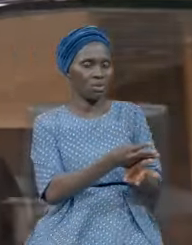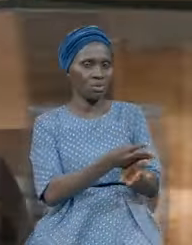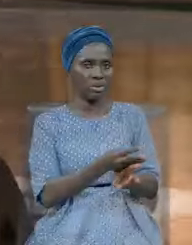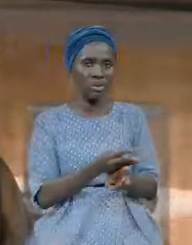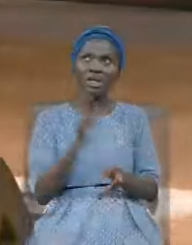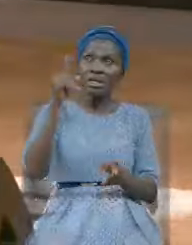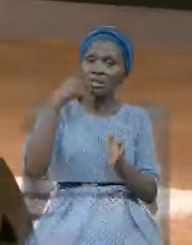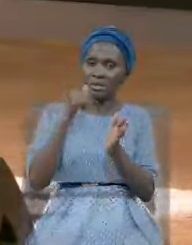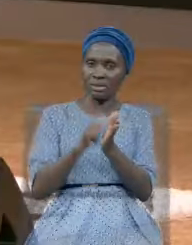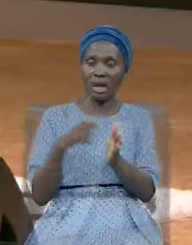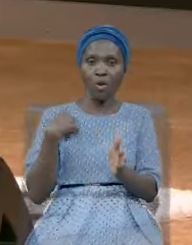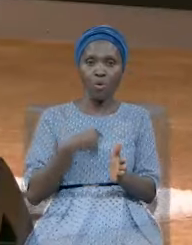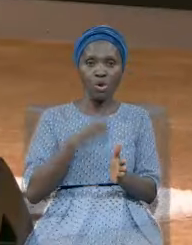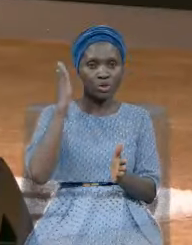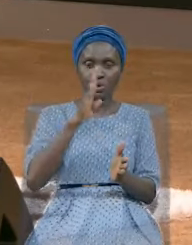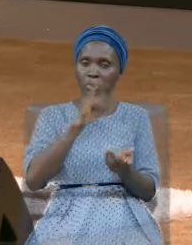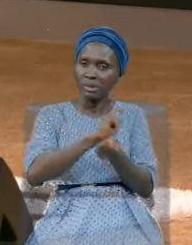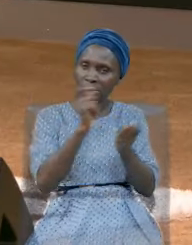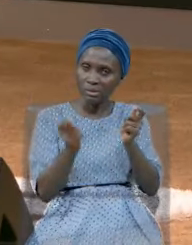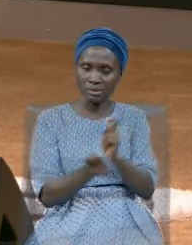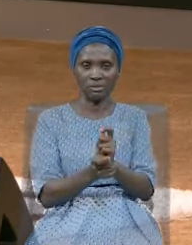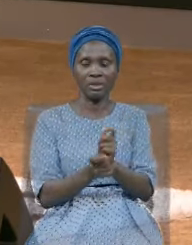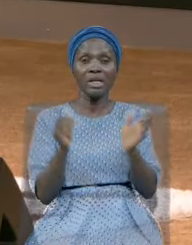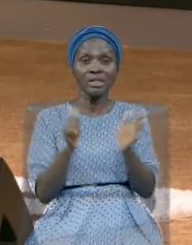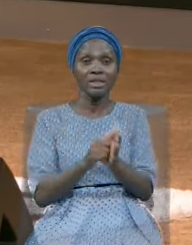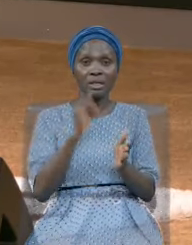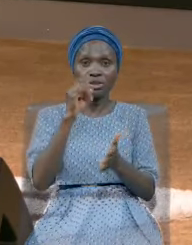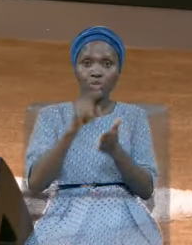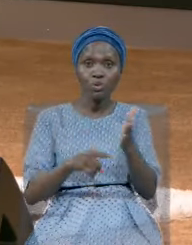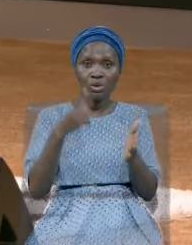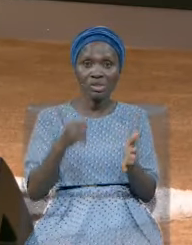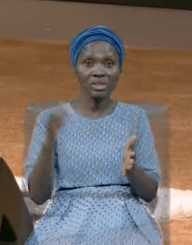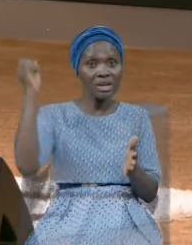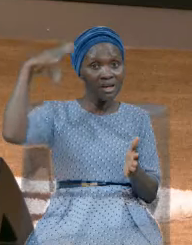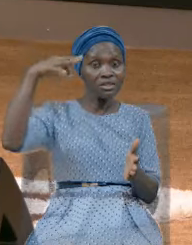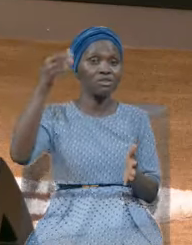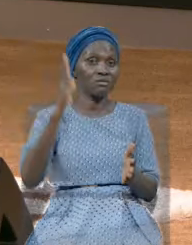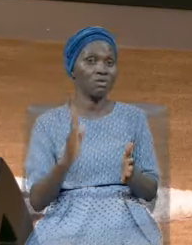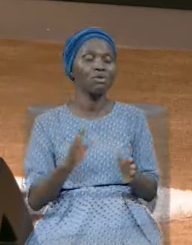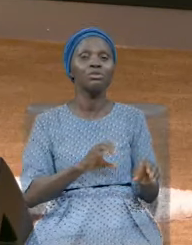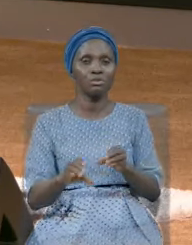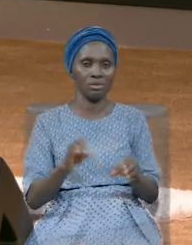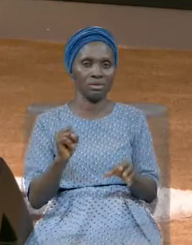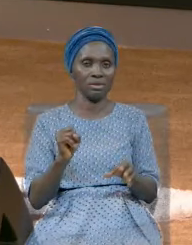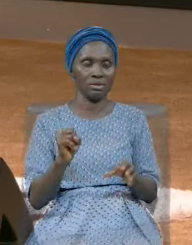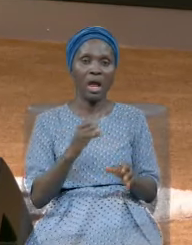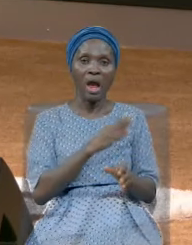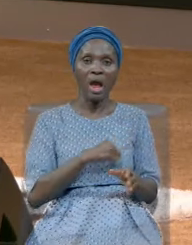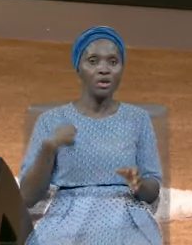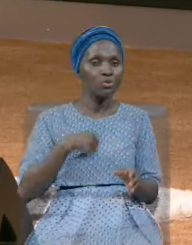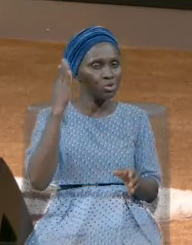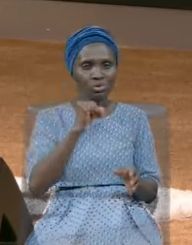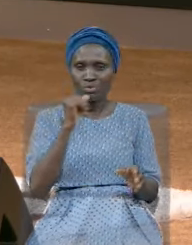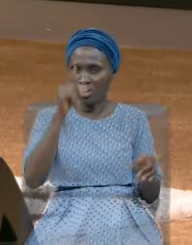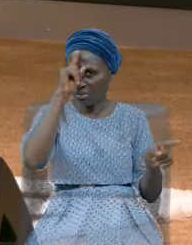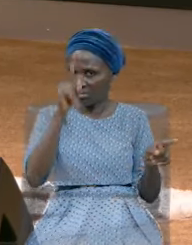we should be transformed. That's what the grace of God to you. And be not conformed to